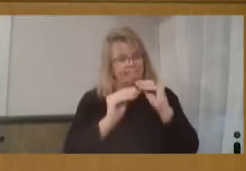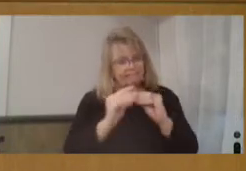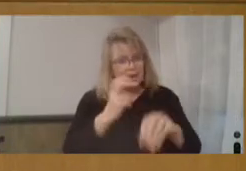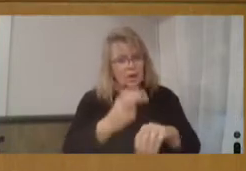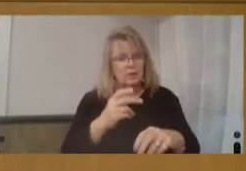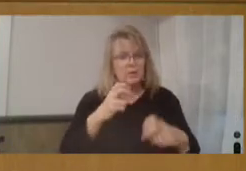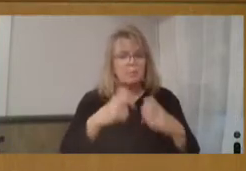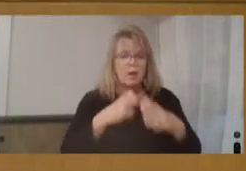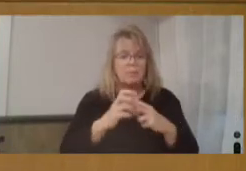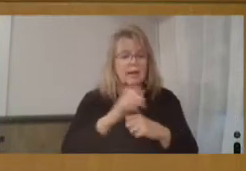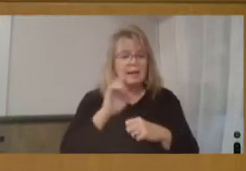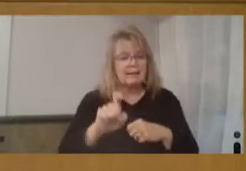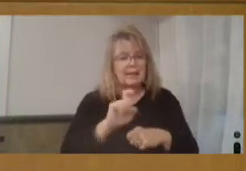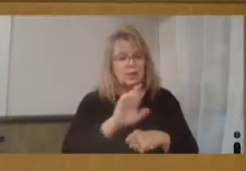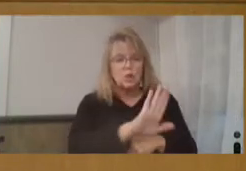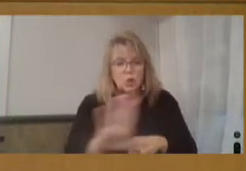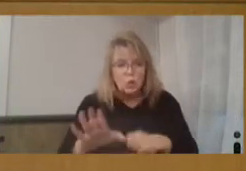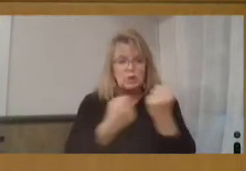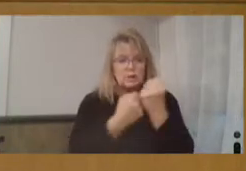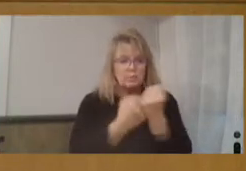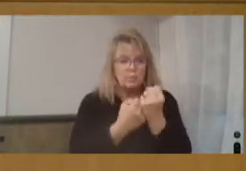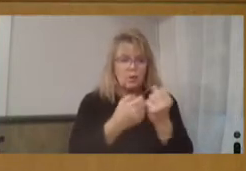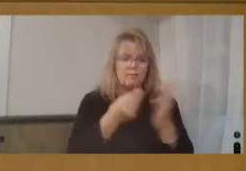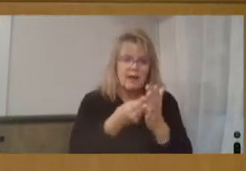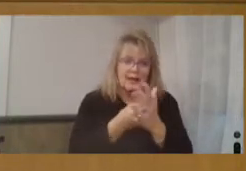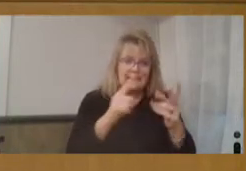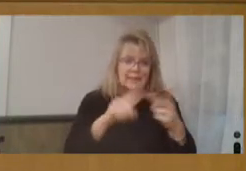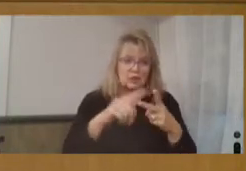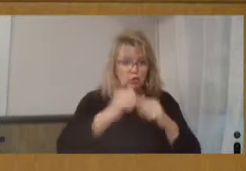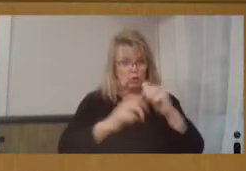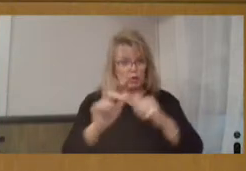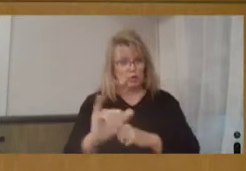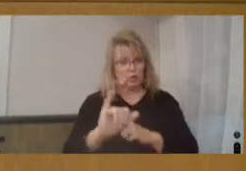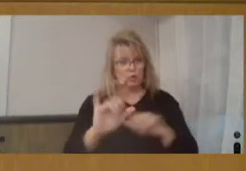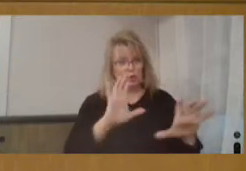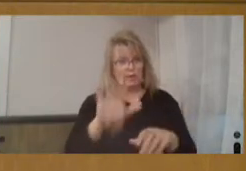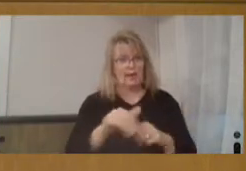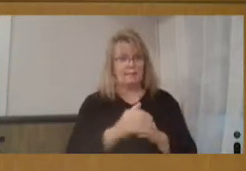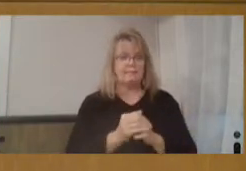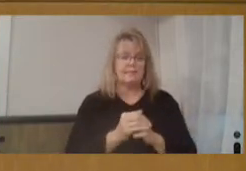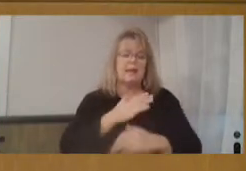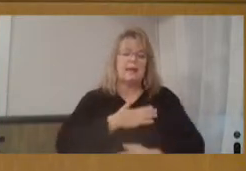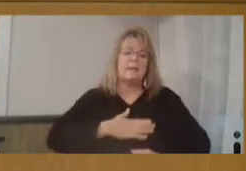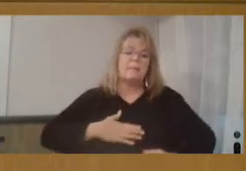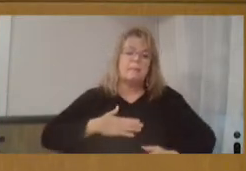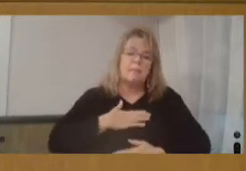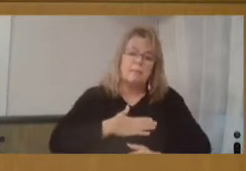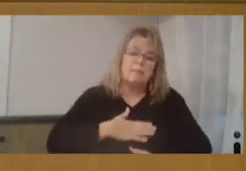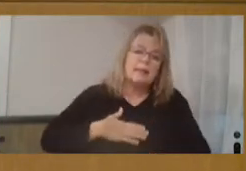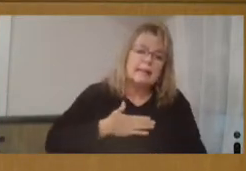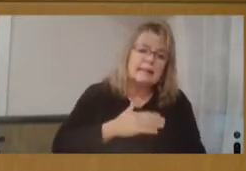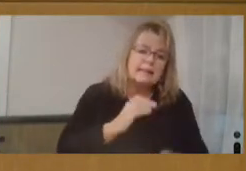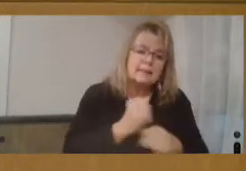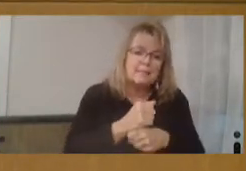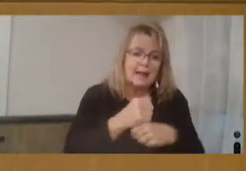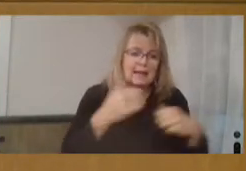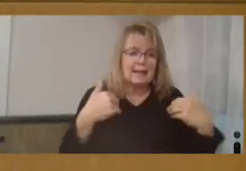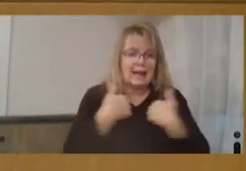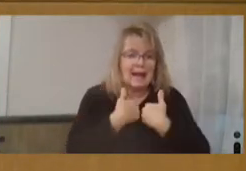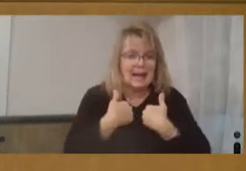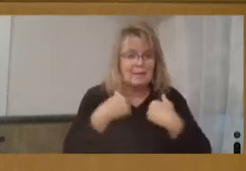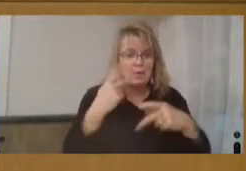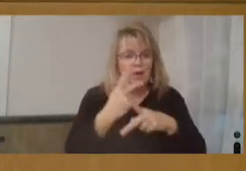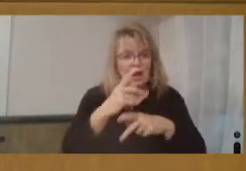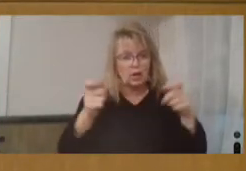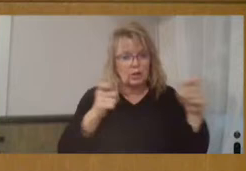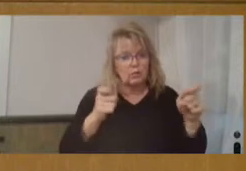and structurally to do so. So I'm asking you to please make Animal Care and Control an independent city department and increase